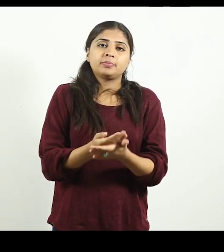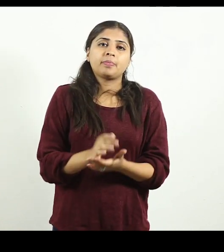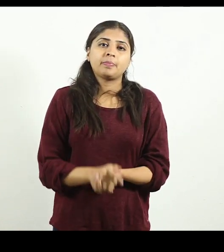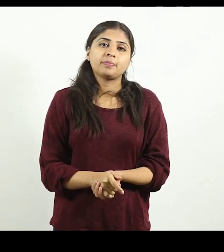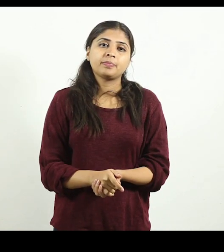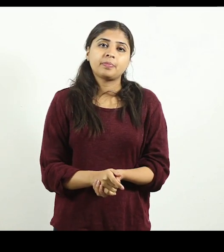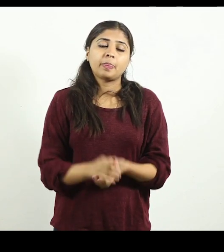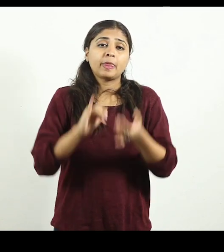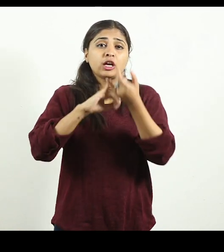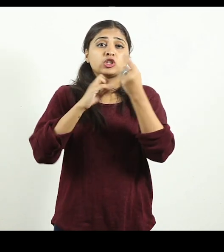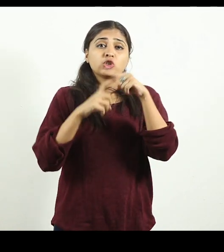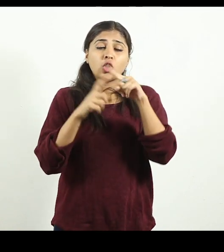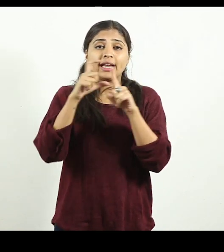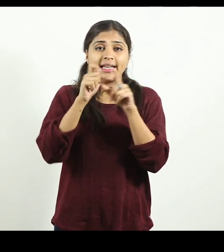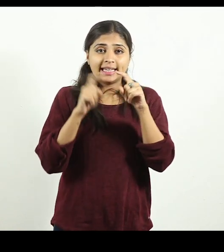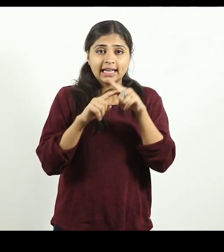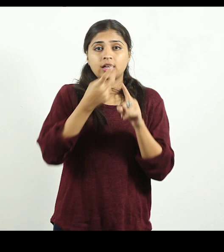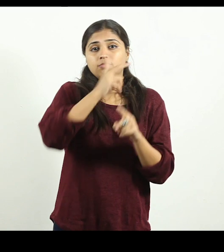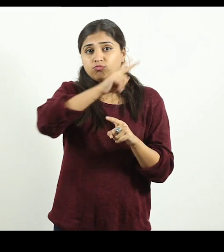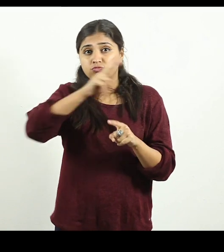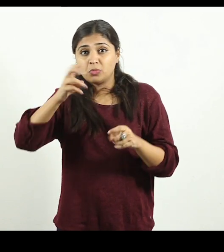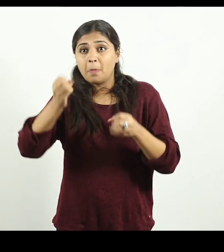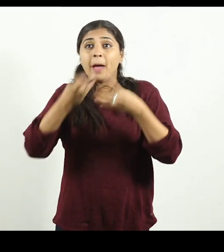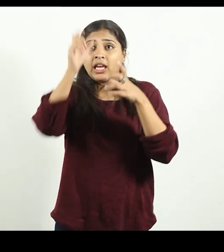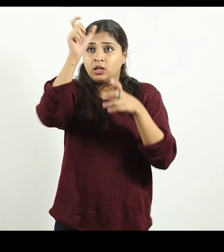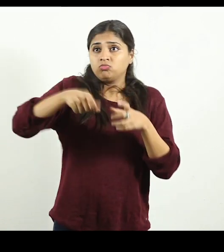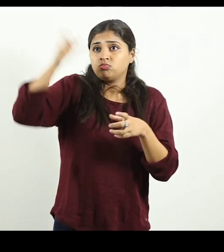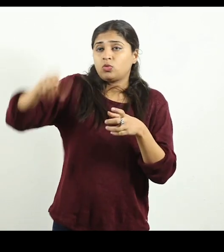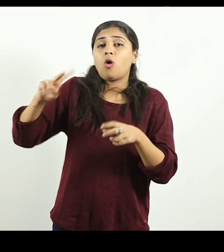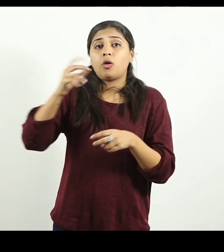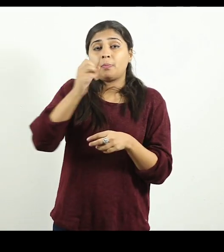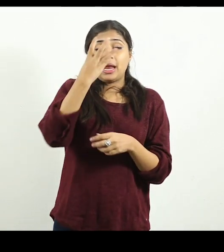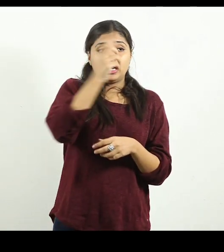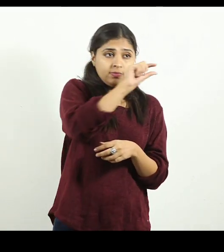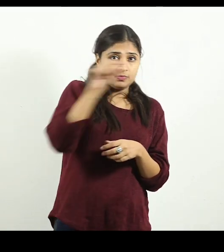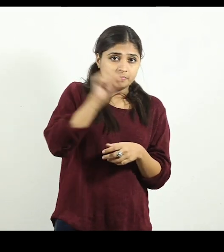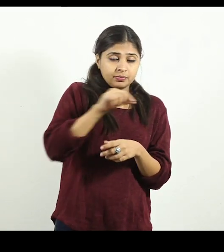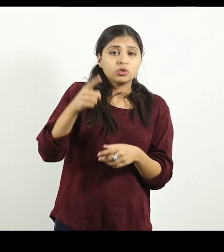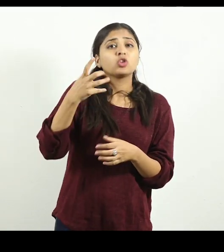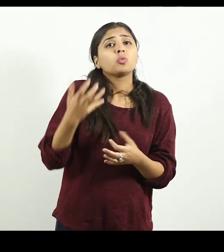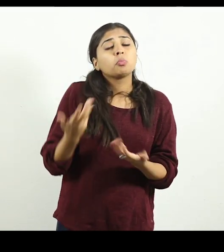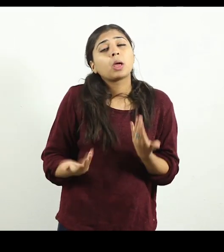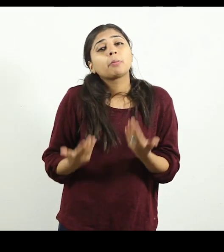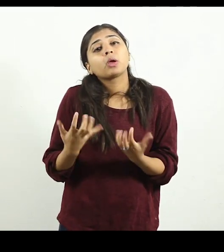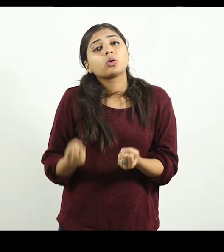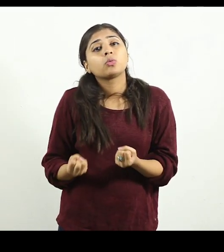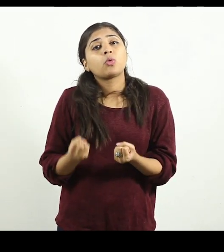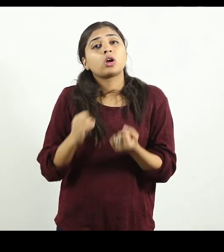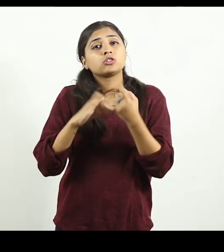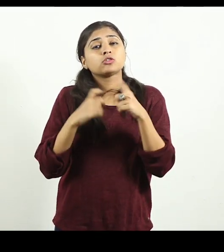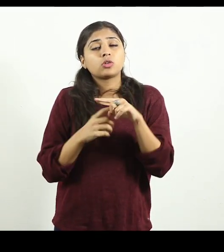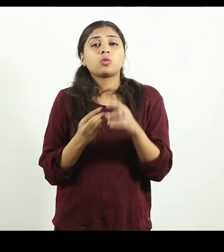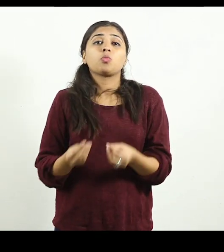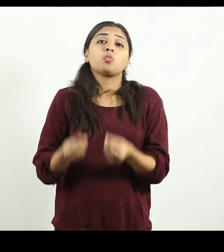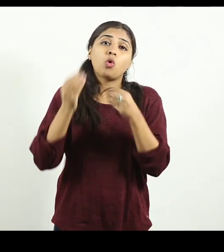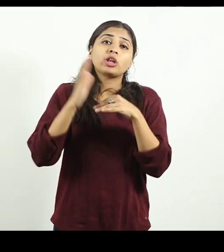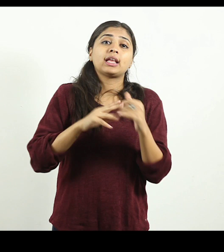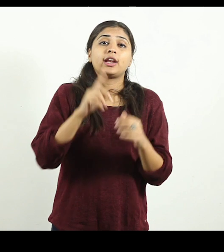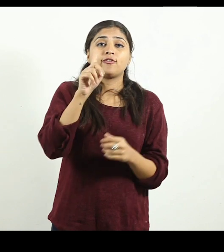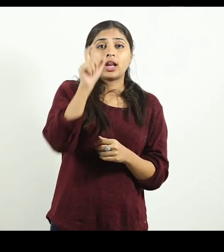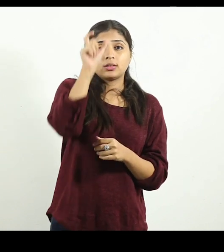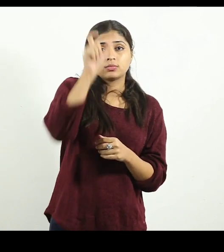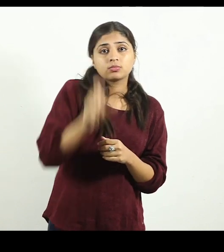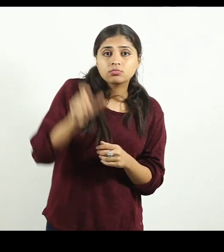Sort data in multiple columns or rows. You may want to sort by more than one column or row when you have